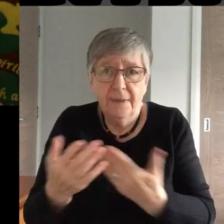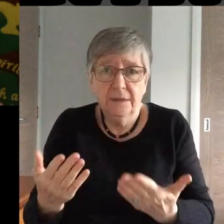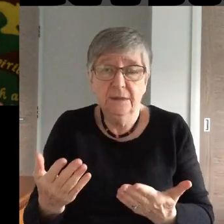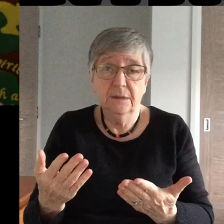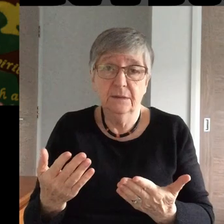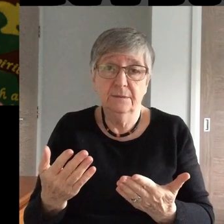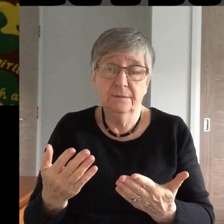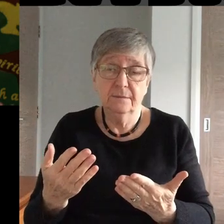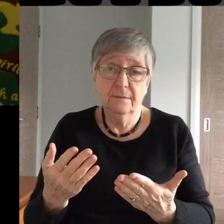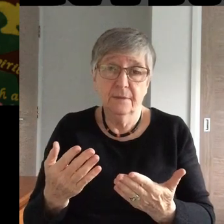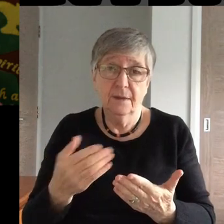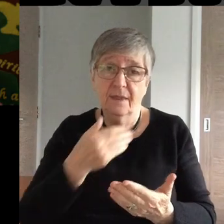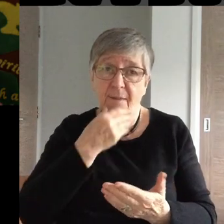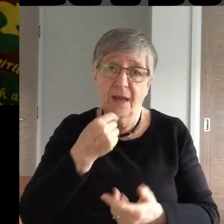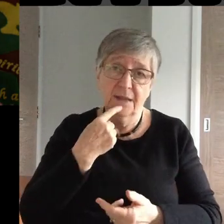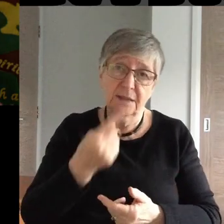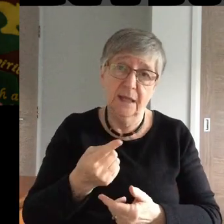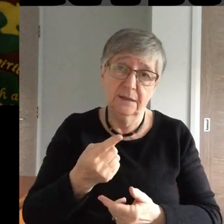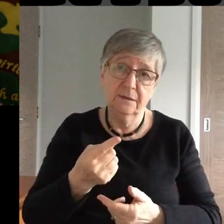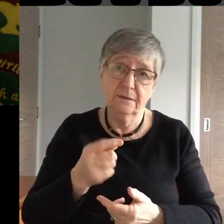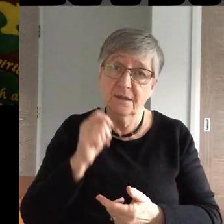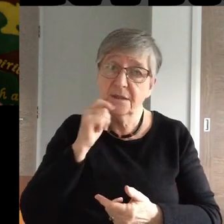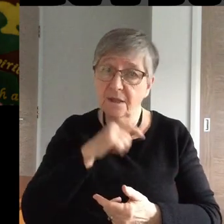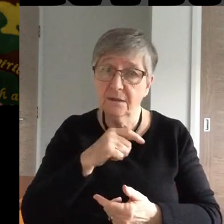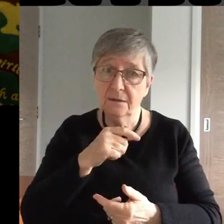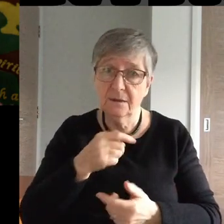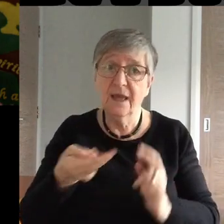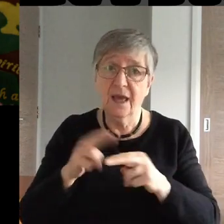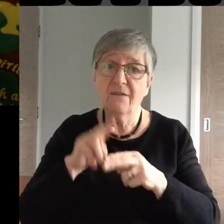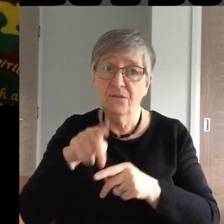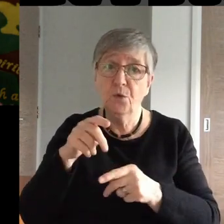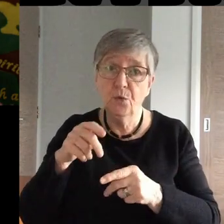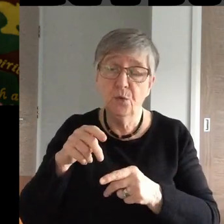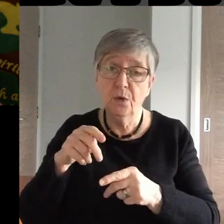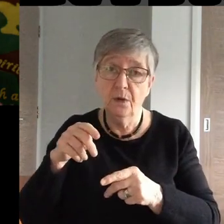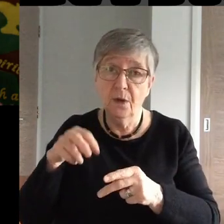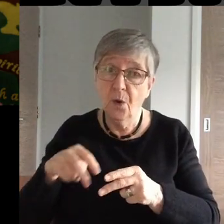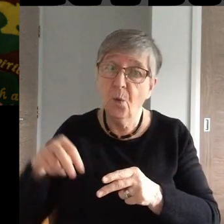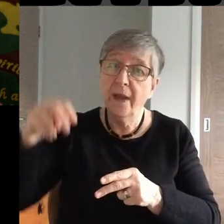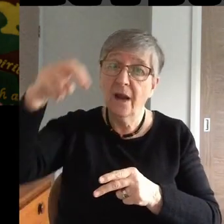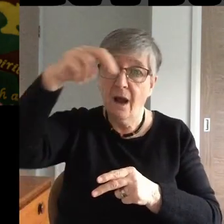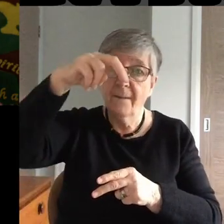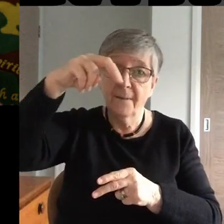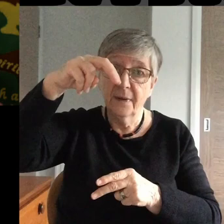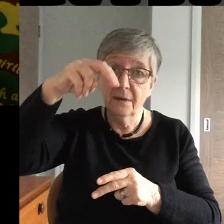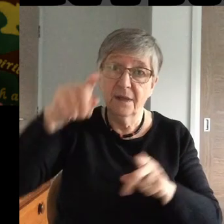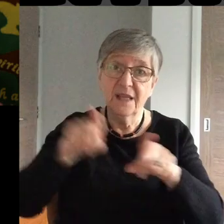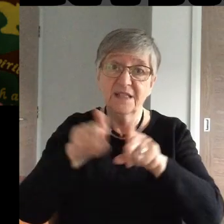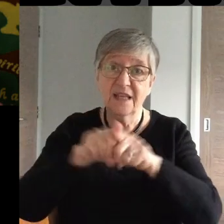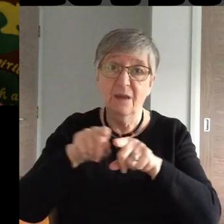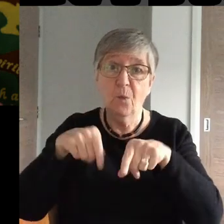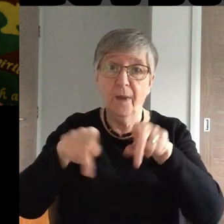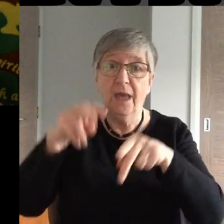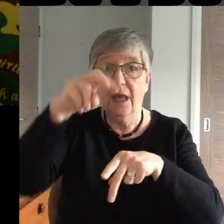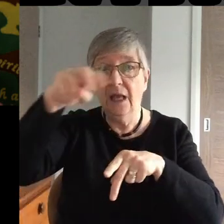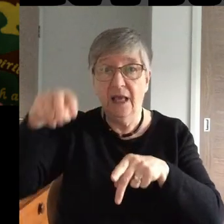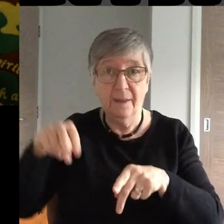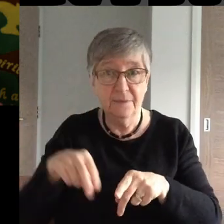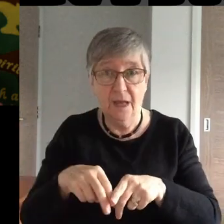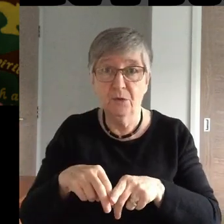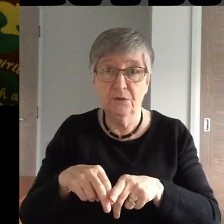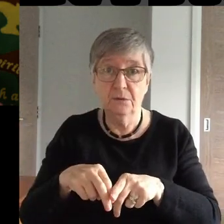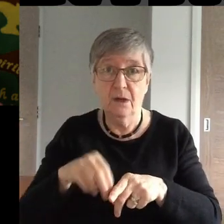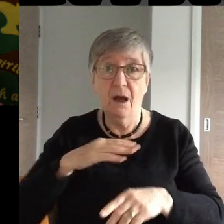And the supervisor said to him, son, see, if you had went up that pulpit the same way you come down, your sermon would have been